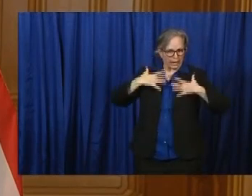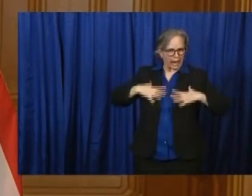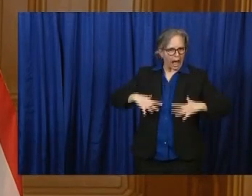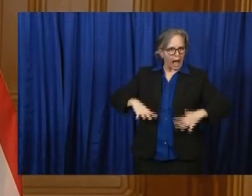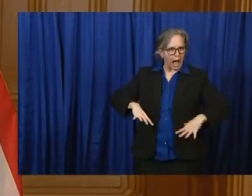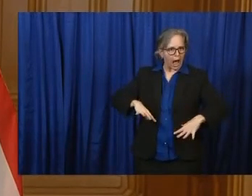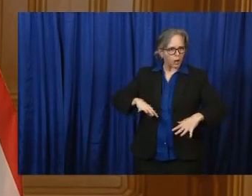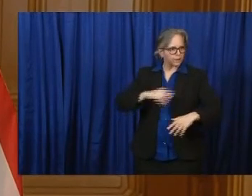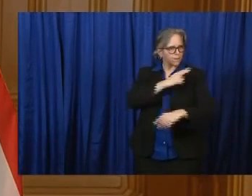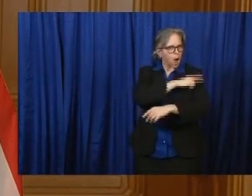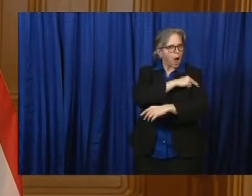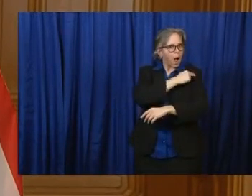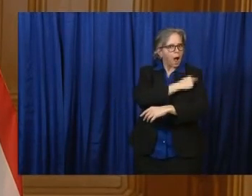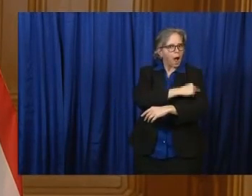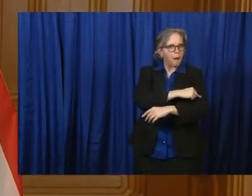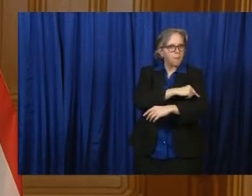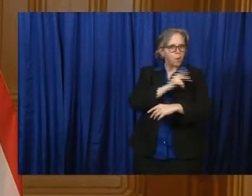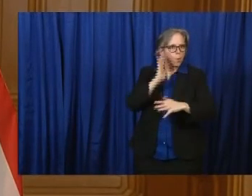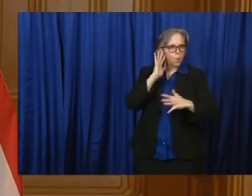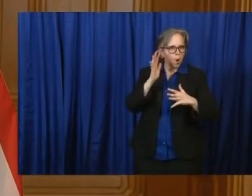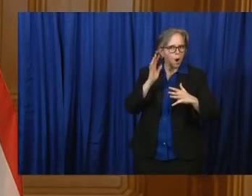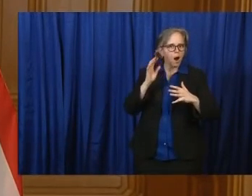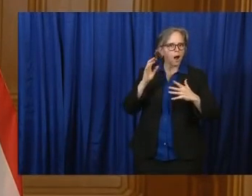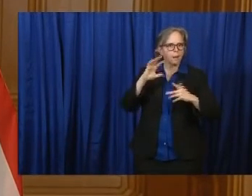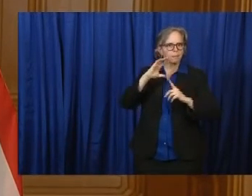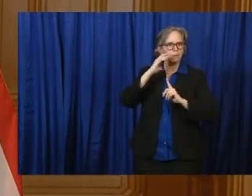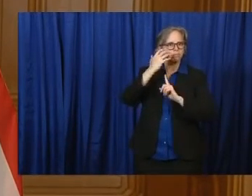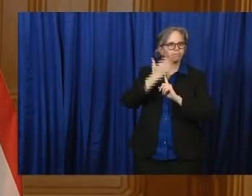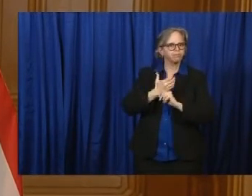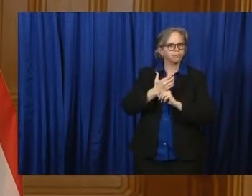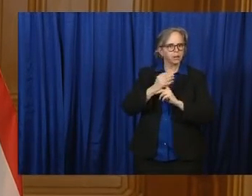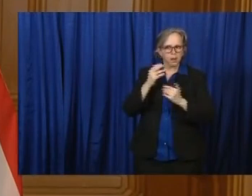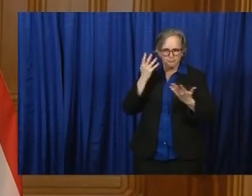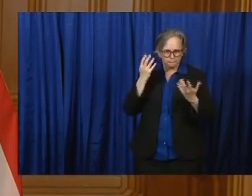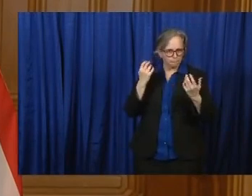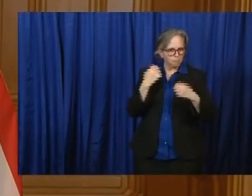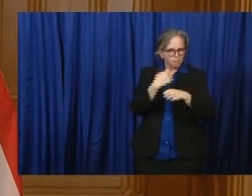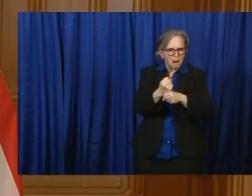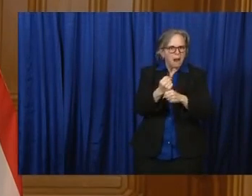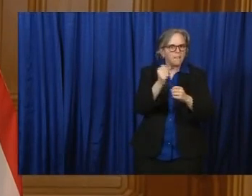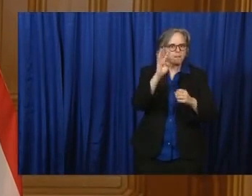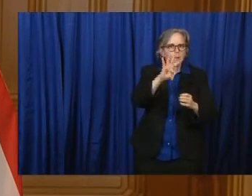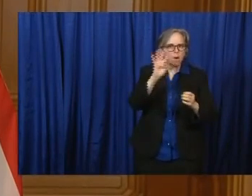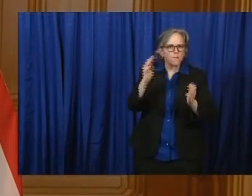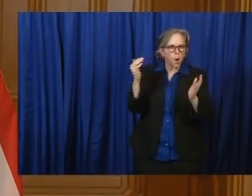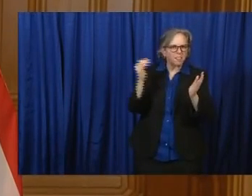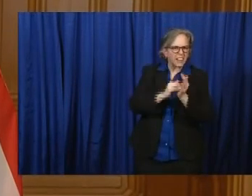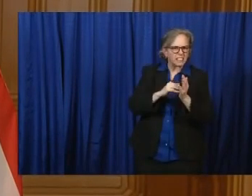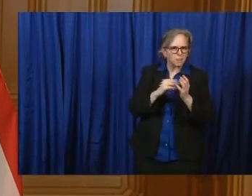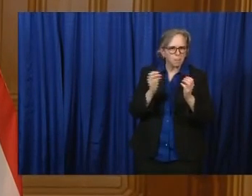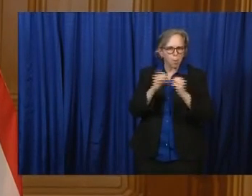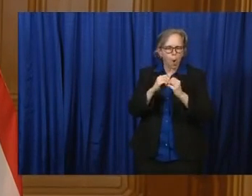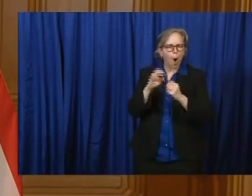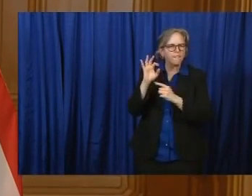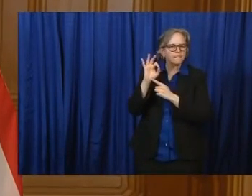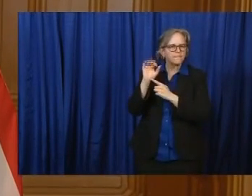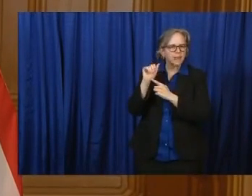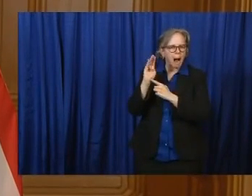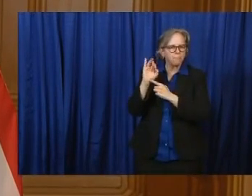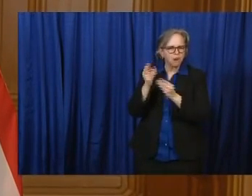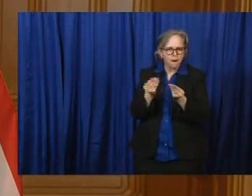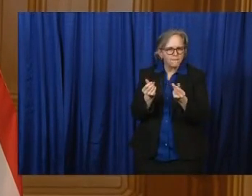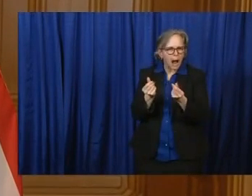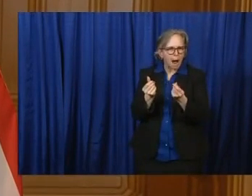make 44,000 as soon as they get the additional fabric, which we hope is coming soon. They will be able to start